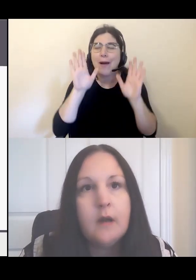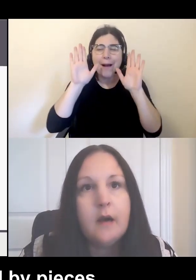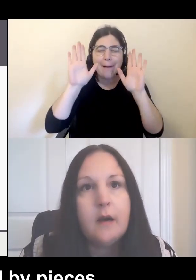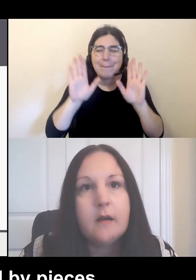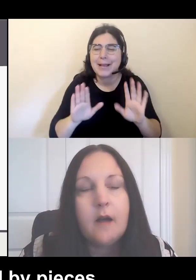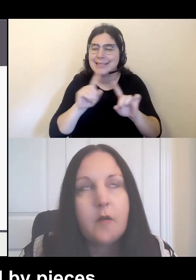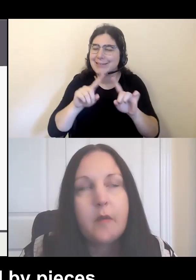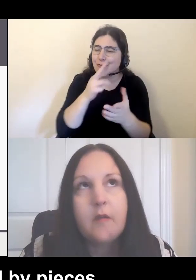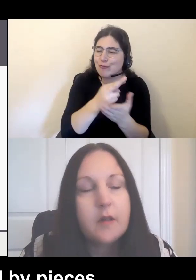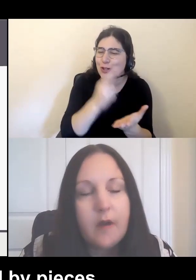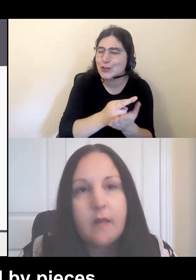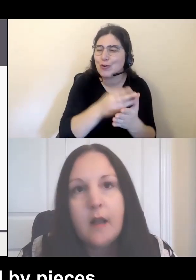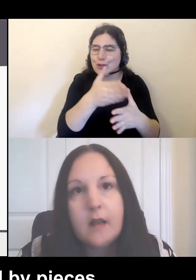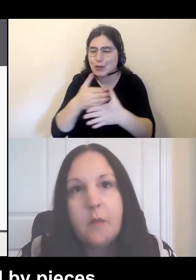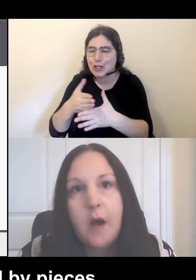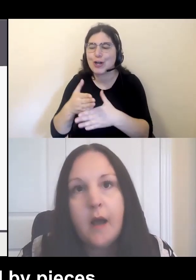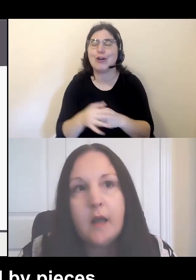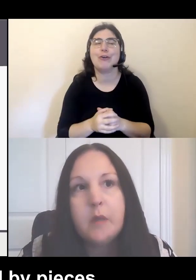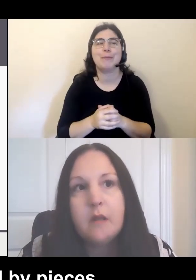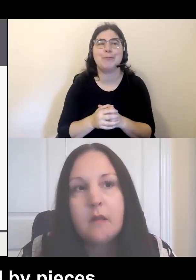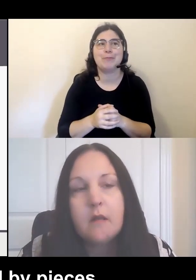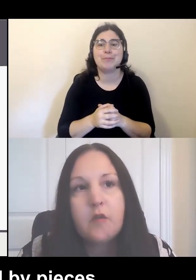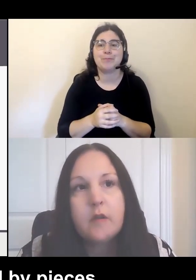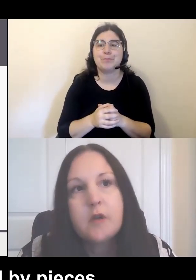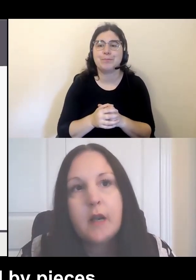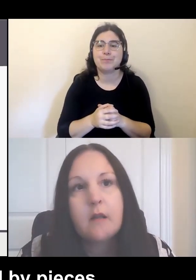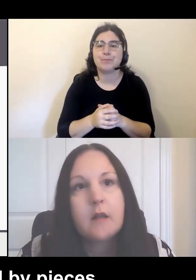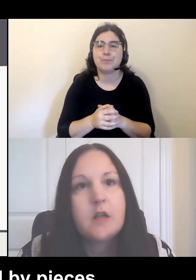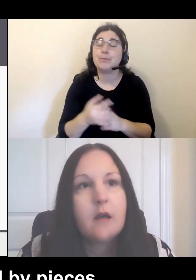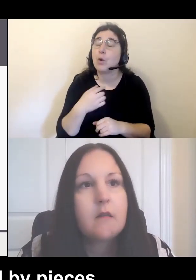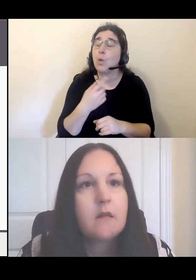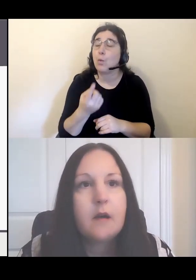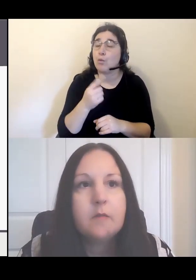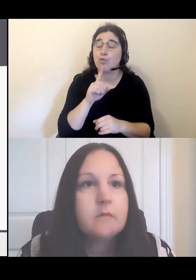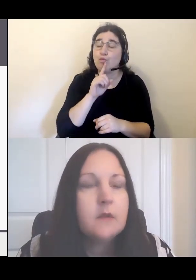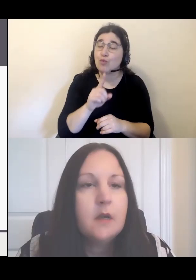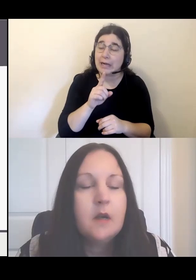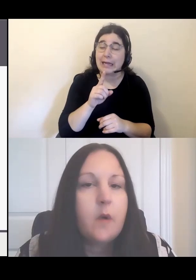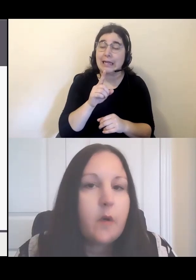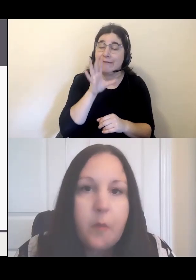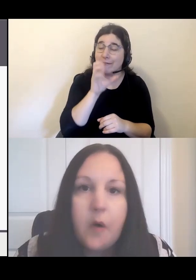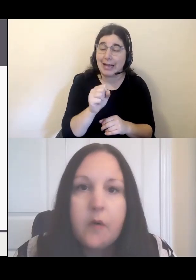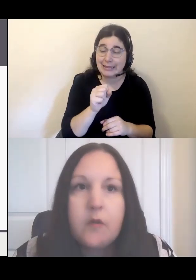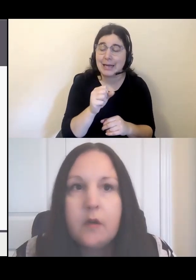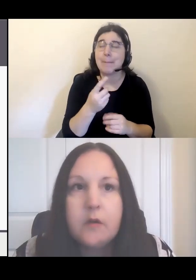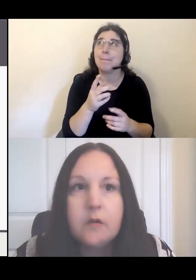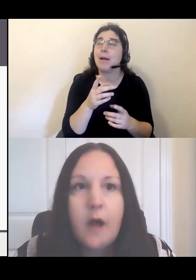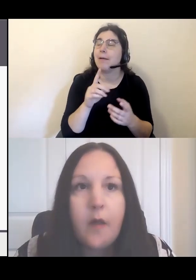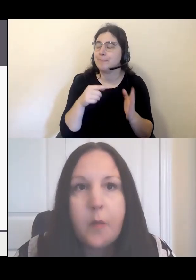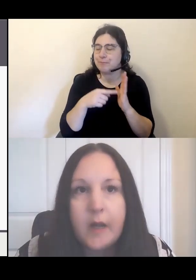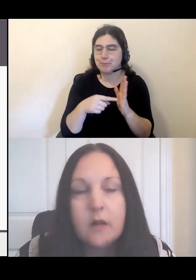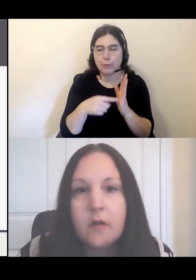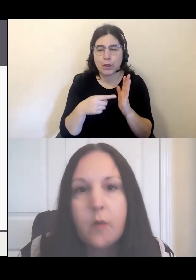resources. I was specifically fascinated by pieces during the training, such as we were exposed